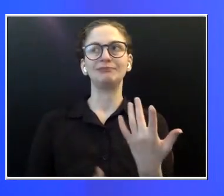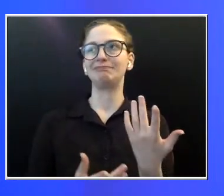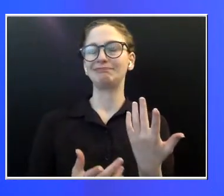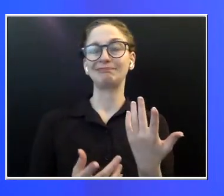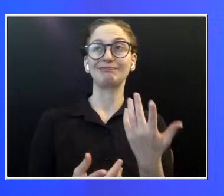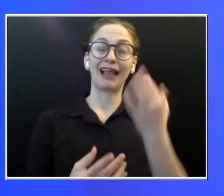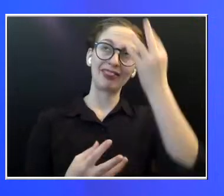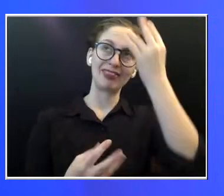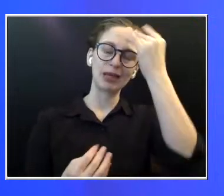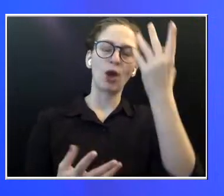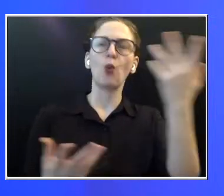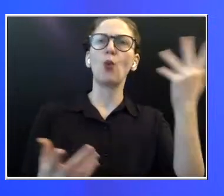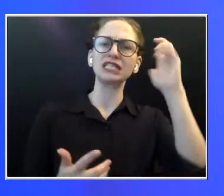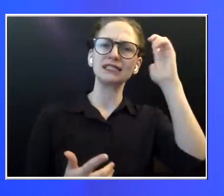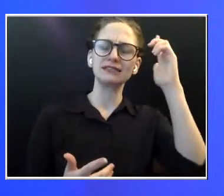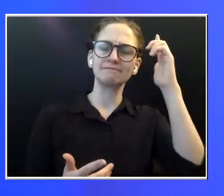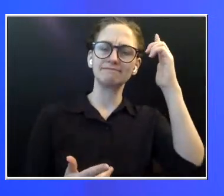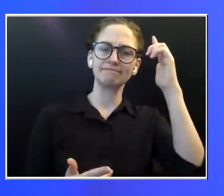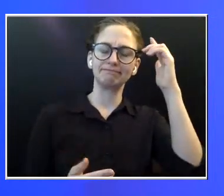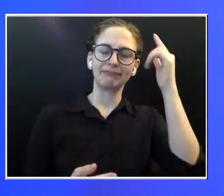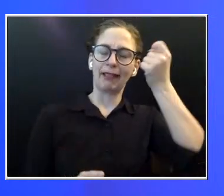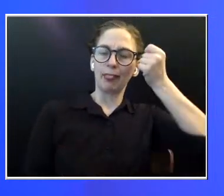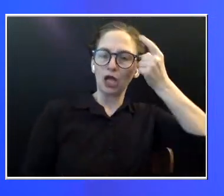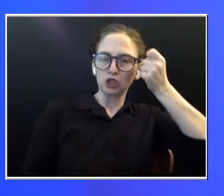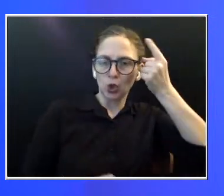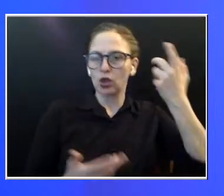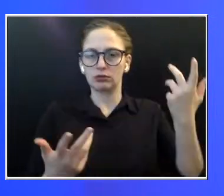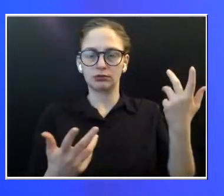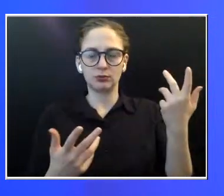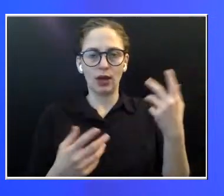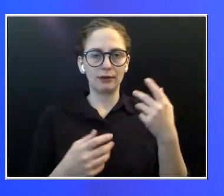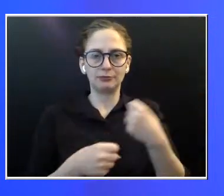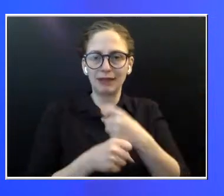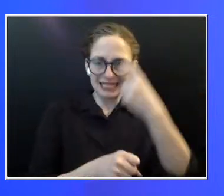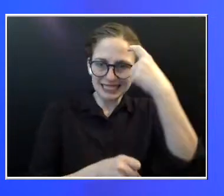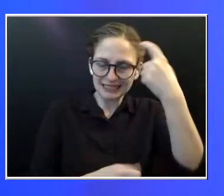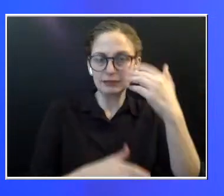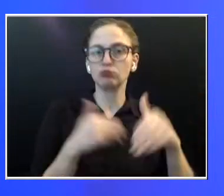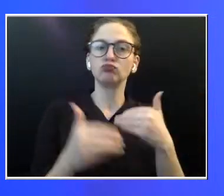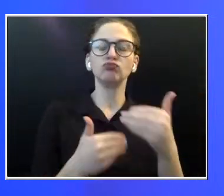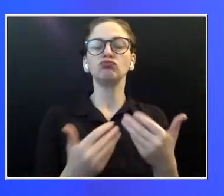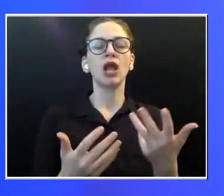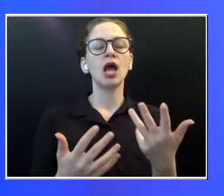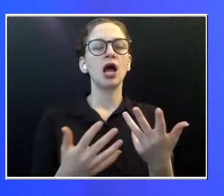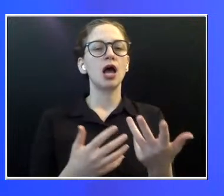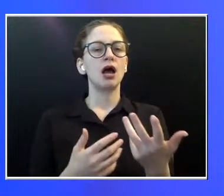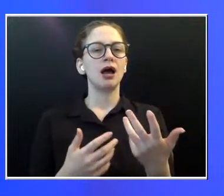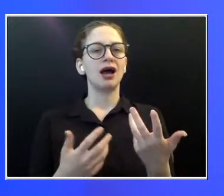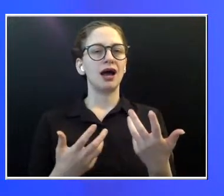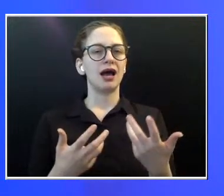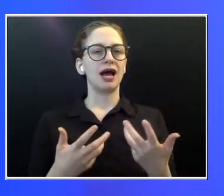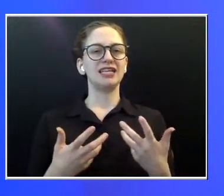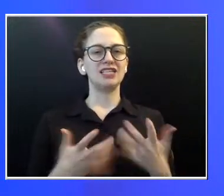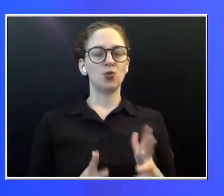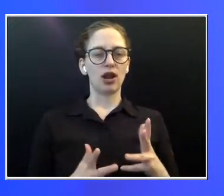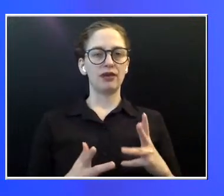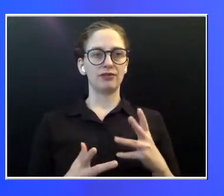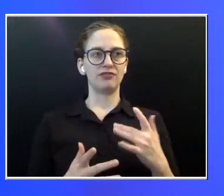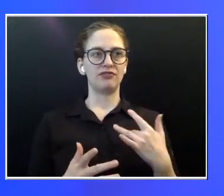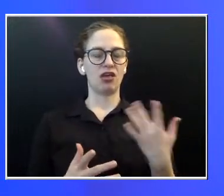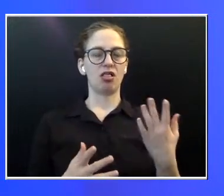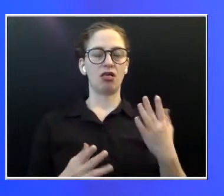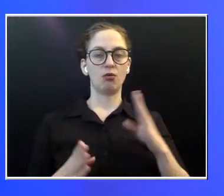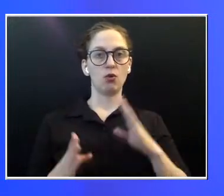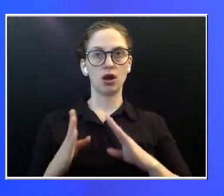have a life that I didn't have to worry about. I felt like I was waiting for breast cancer to appear because my risk was so